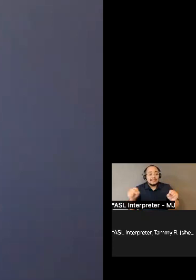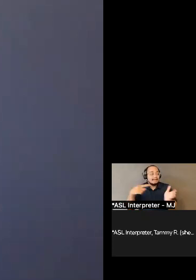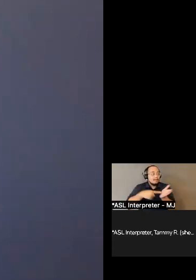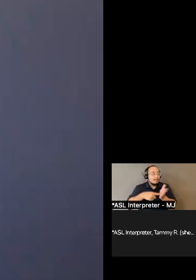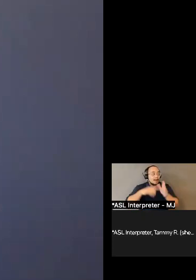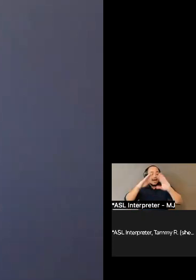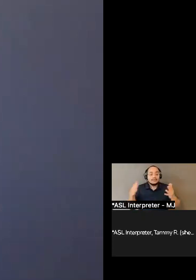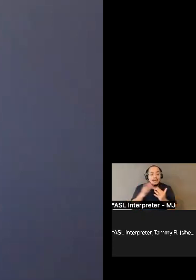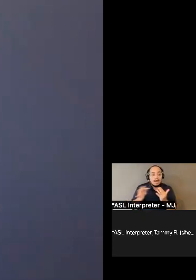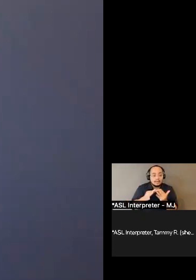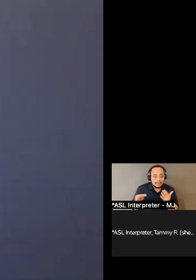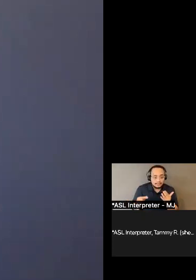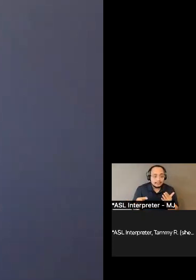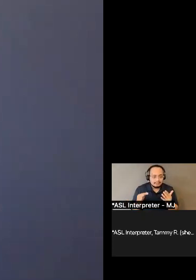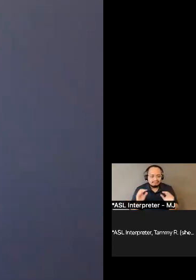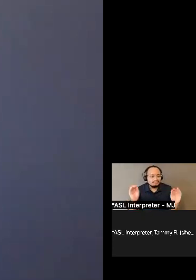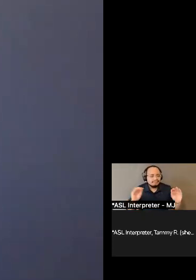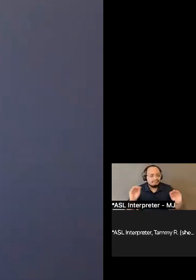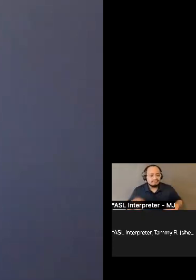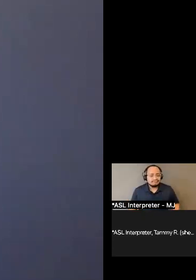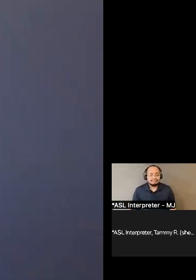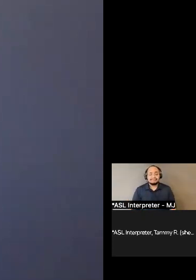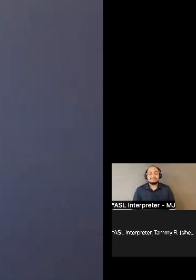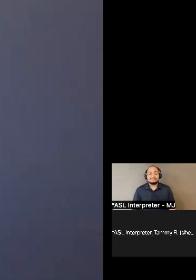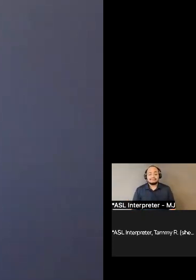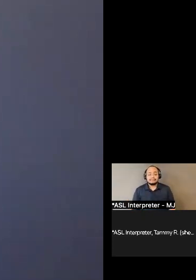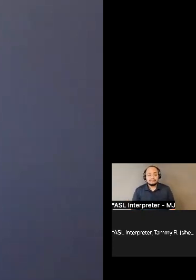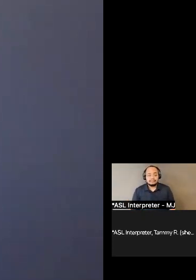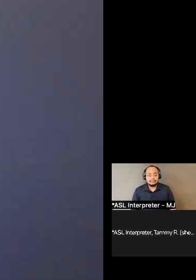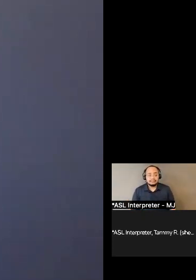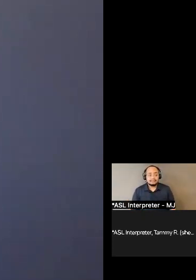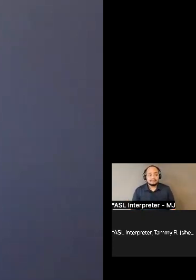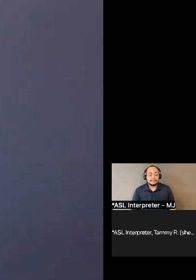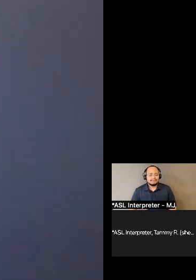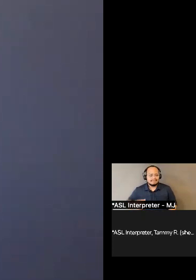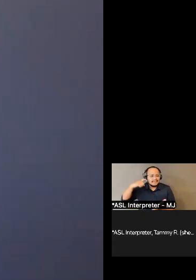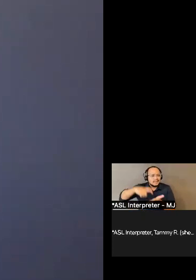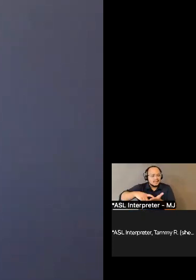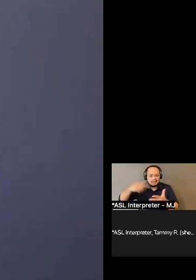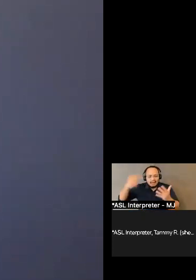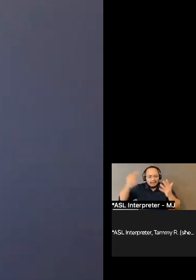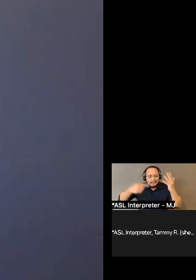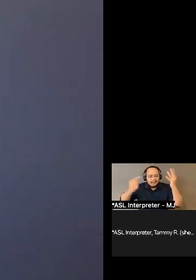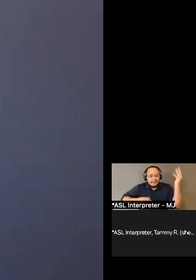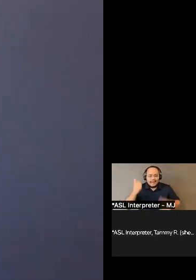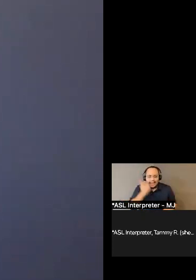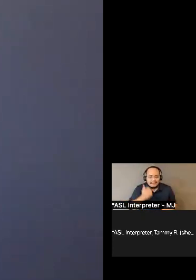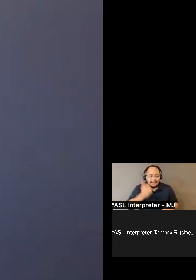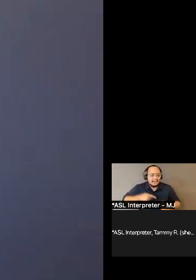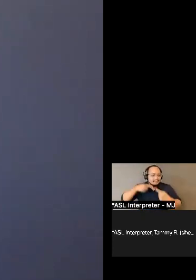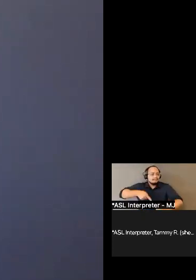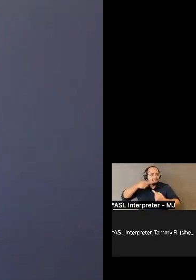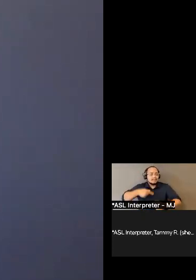housing options to transition to. Given what we are all facing every day, I greatly